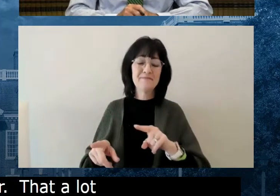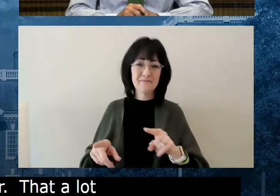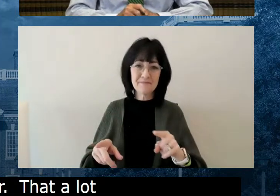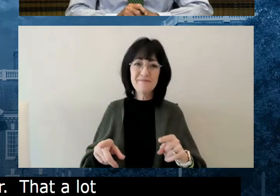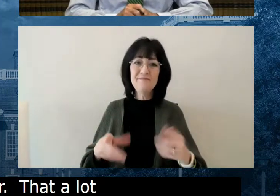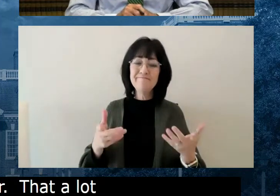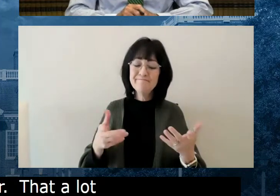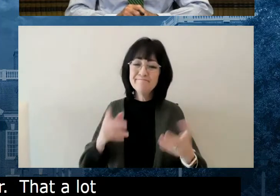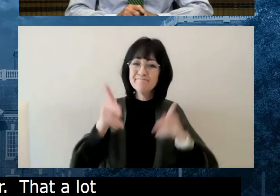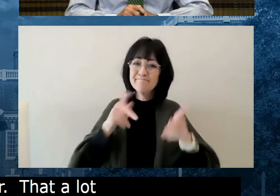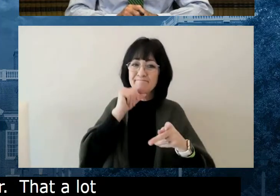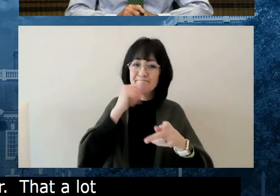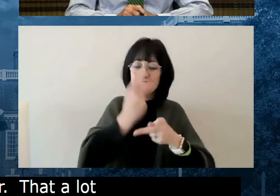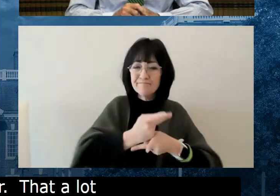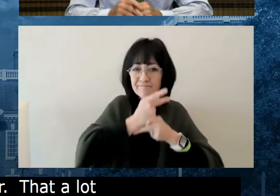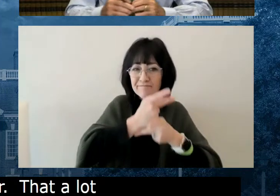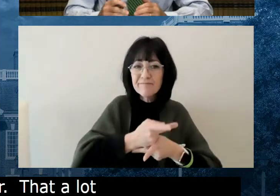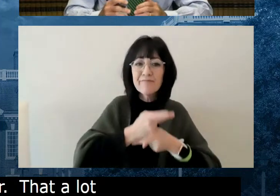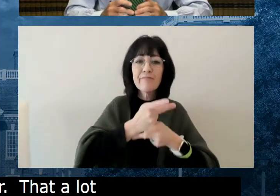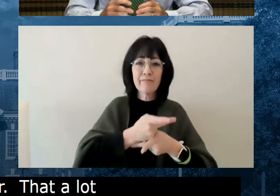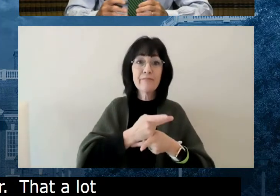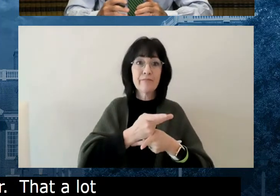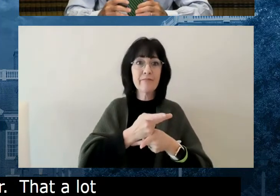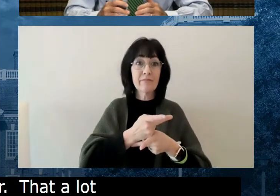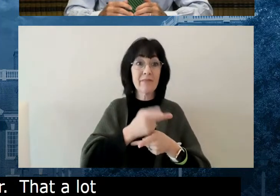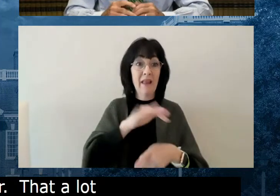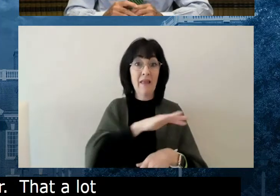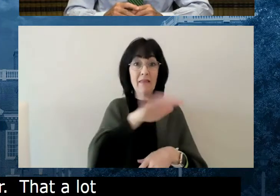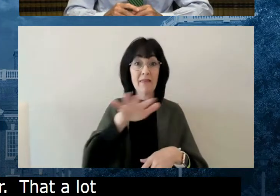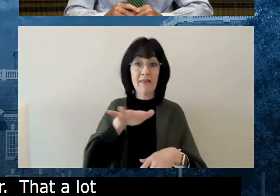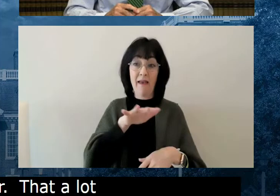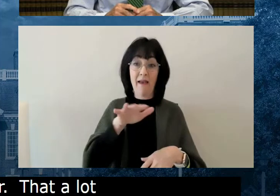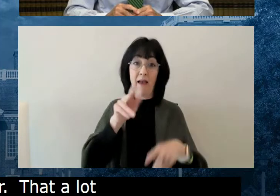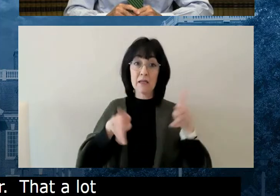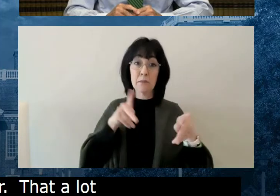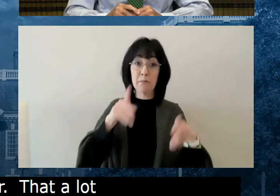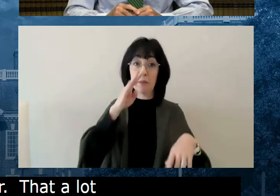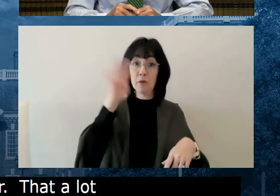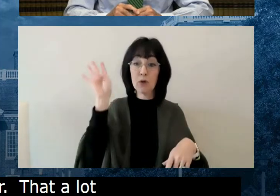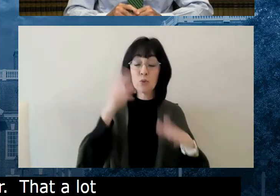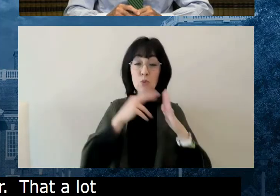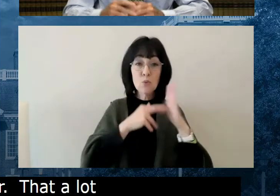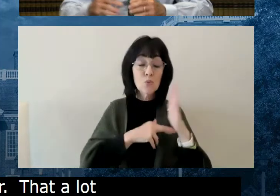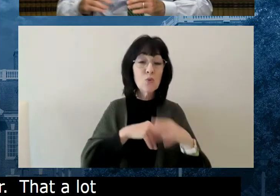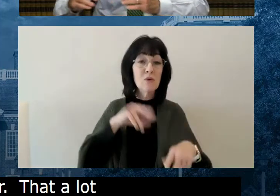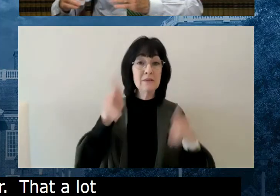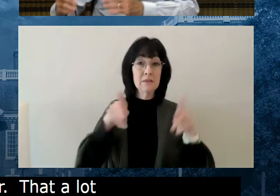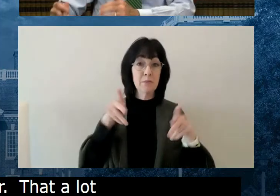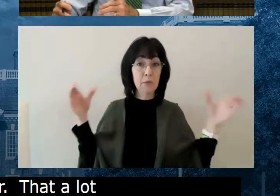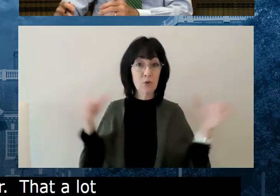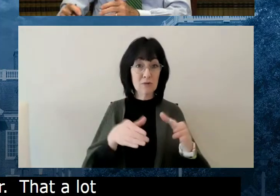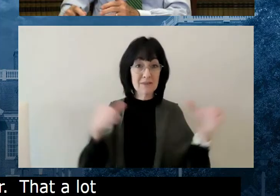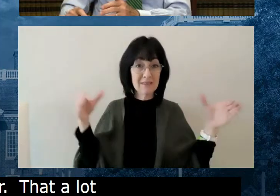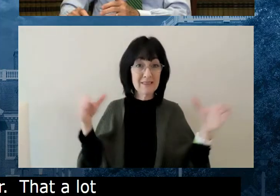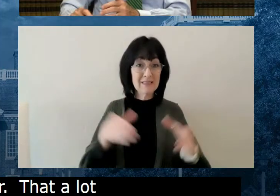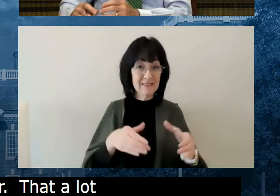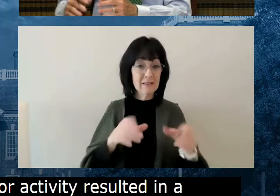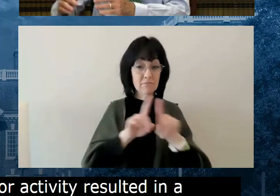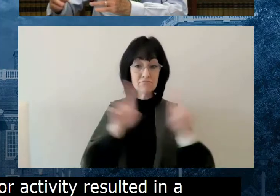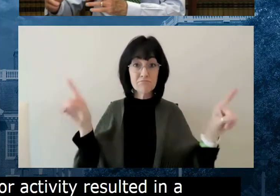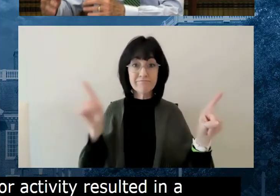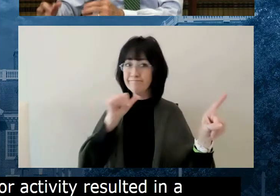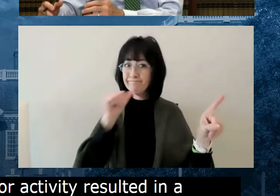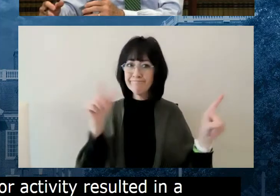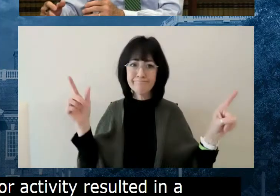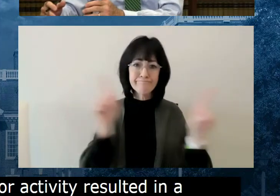to the New Year. And you can see all that indoor activity resulted in a significant number of new